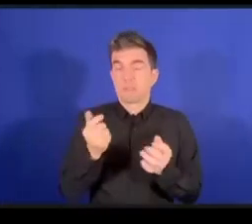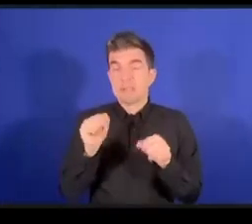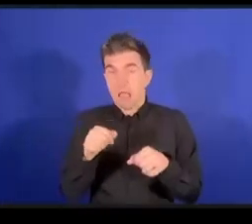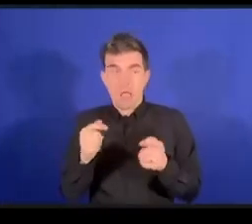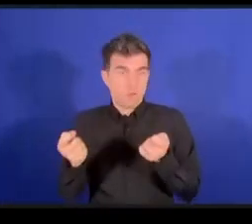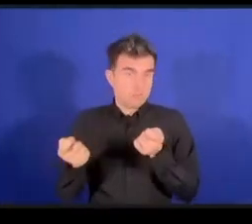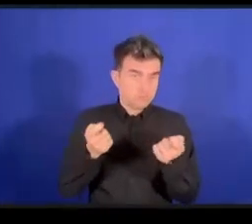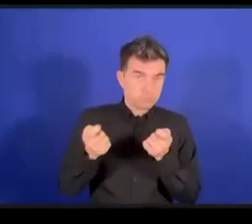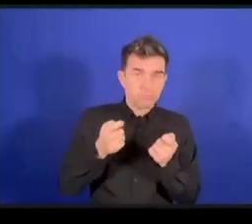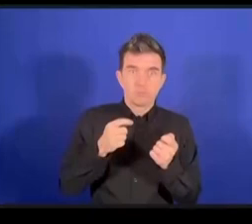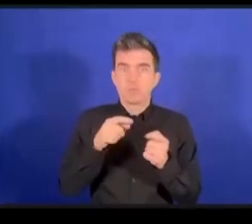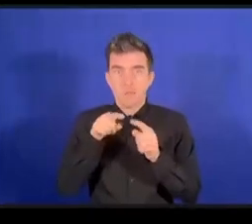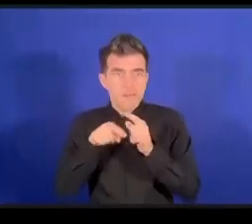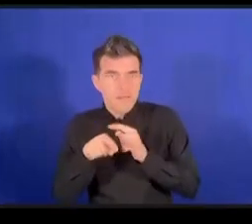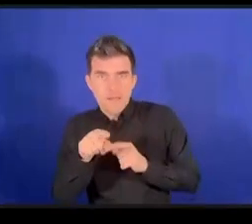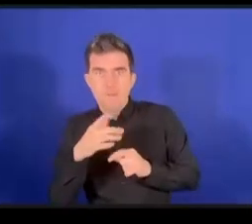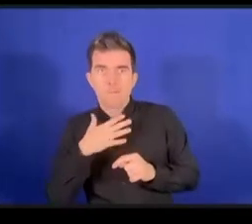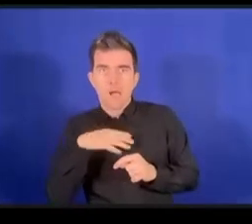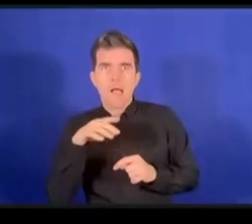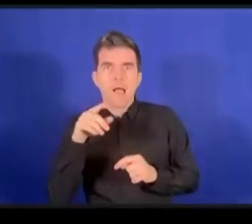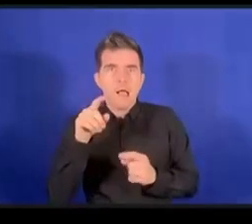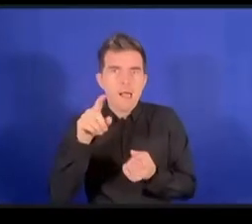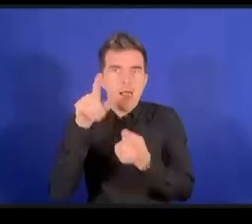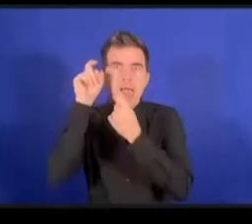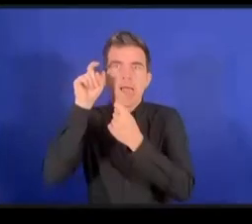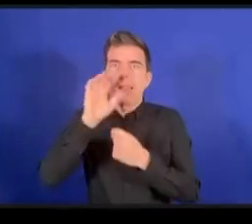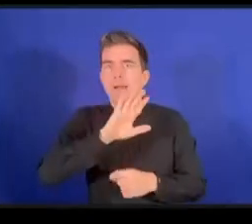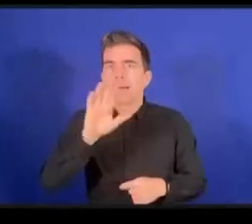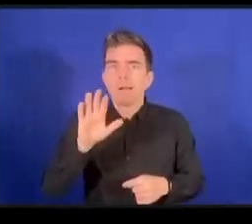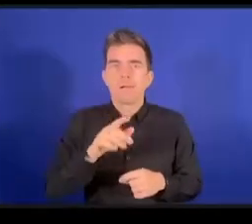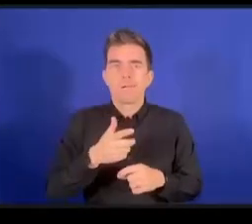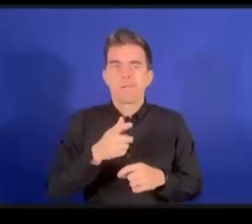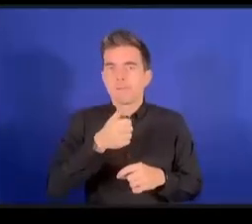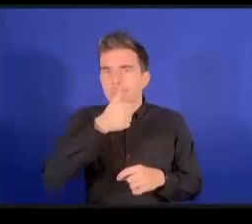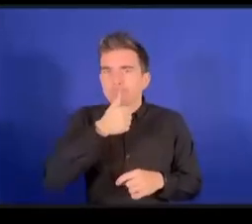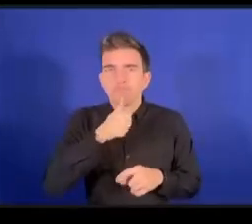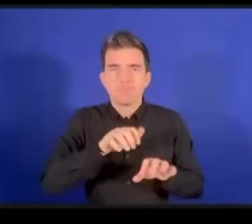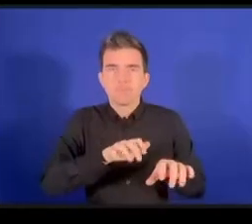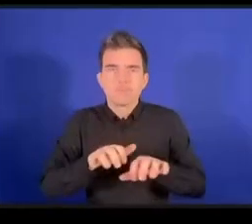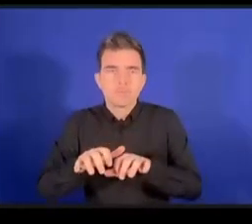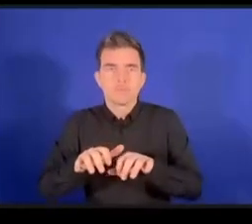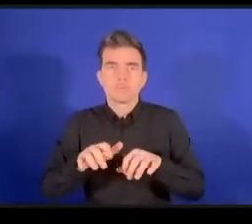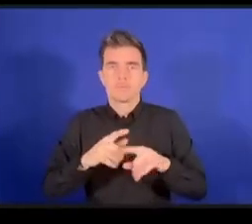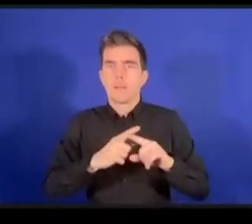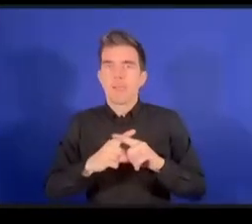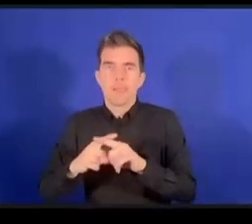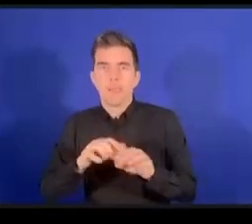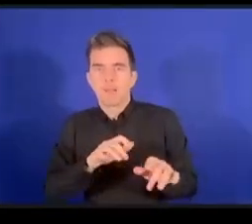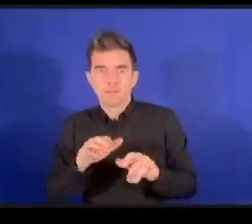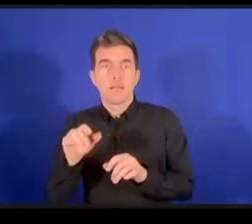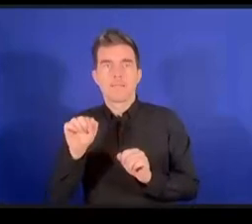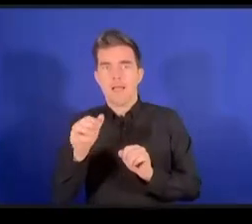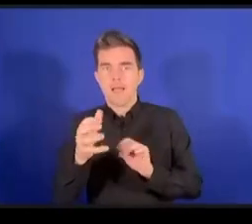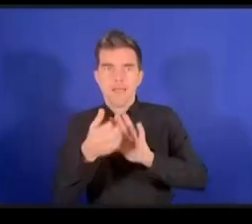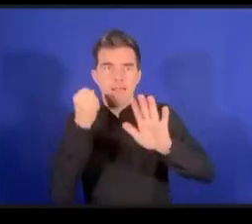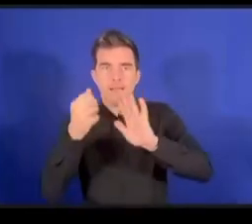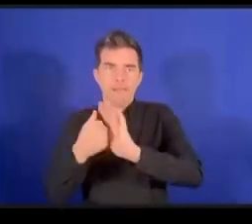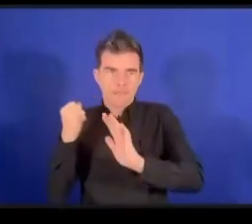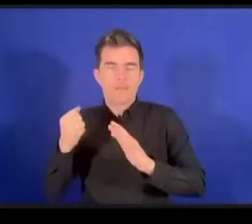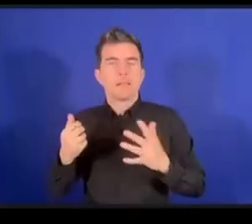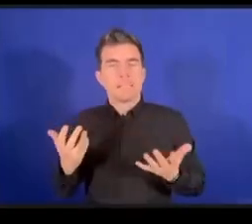protections. And the good guys, the people who are concerned in keeping the internet open and functional and reasonably secure for